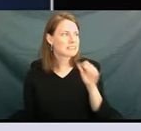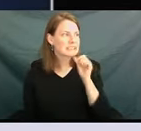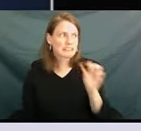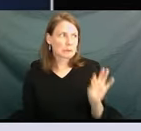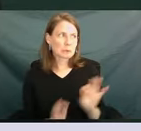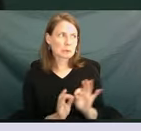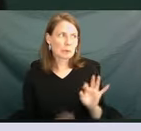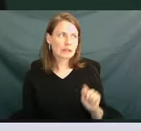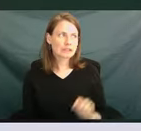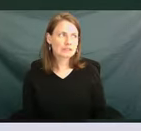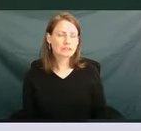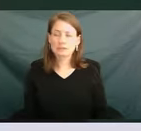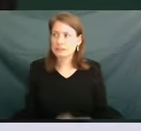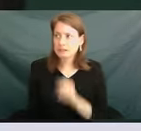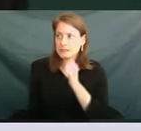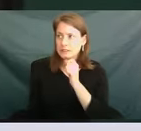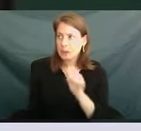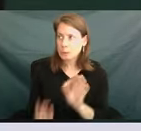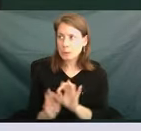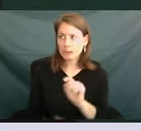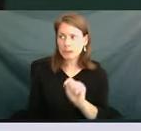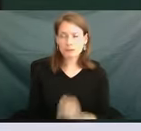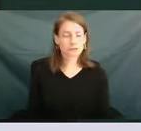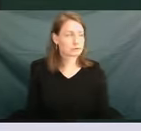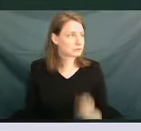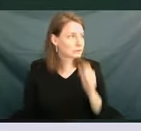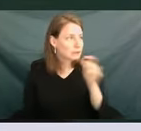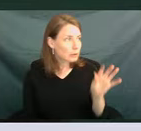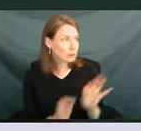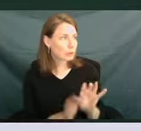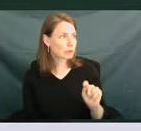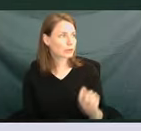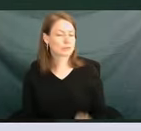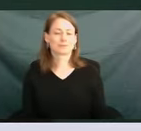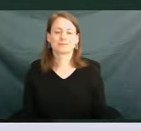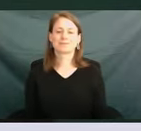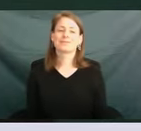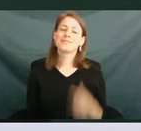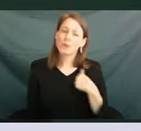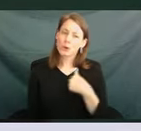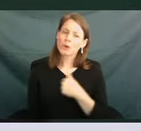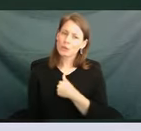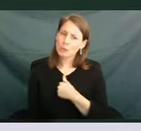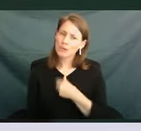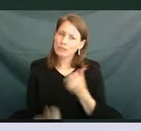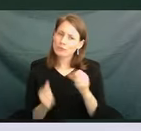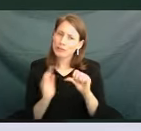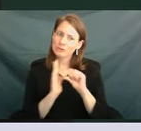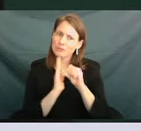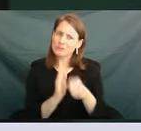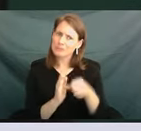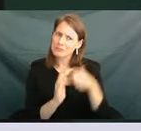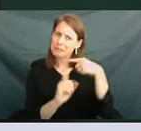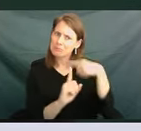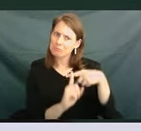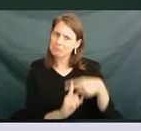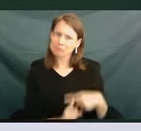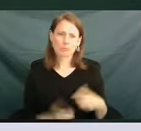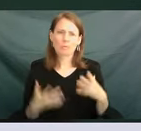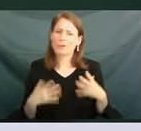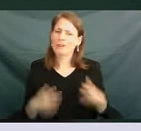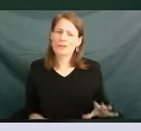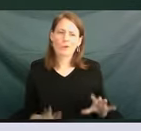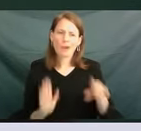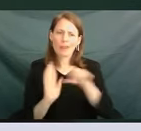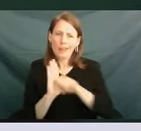it. We try and emphasise on that certain things have gone well for him so that it's not all negative, but obviously we do have to talk